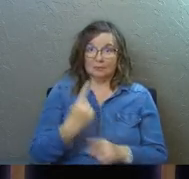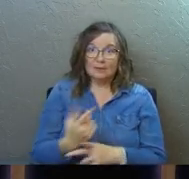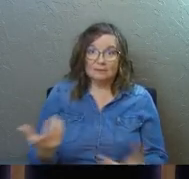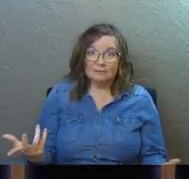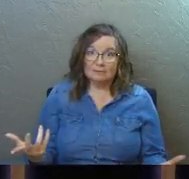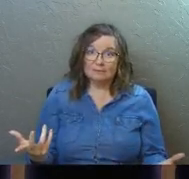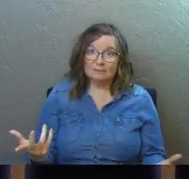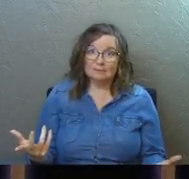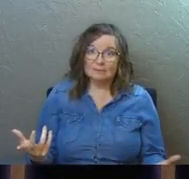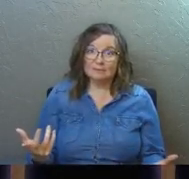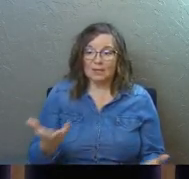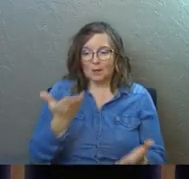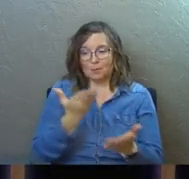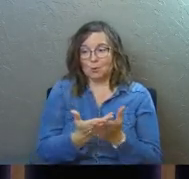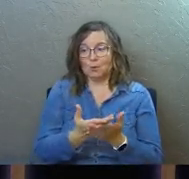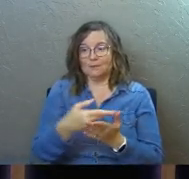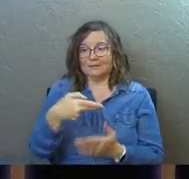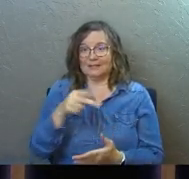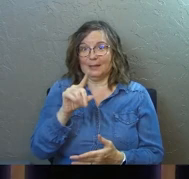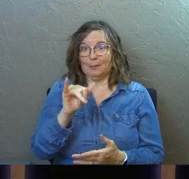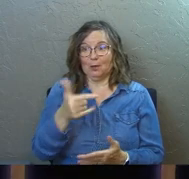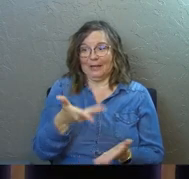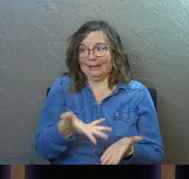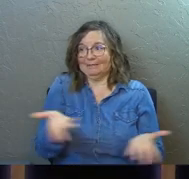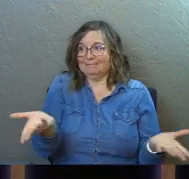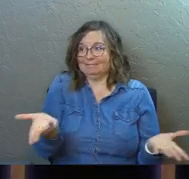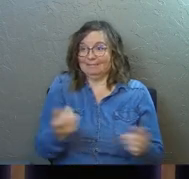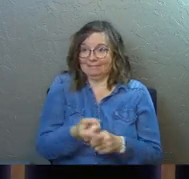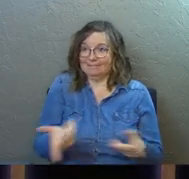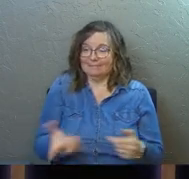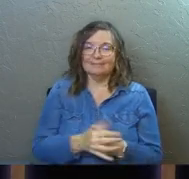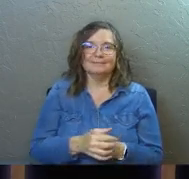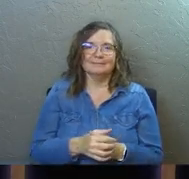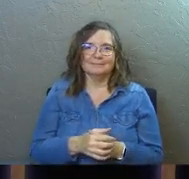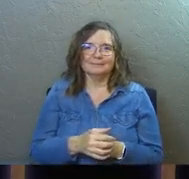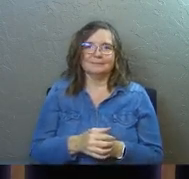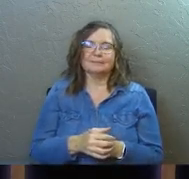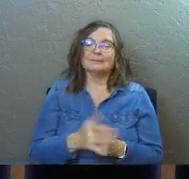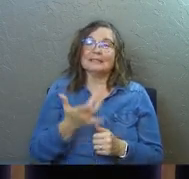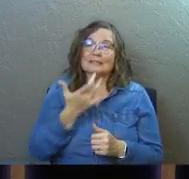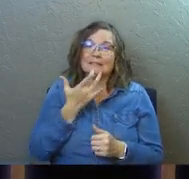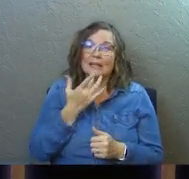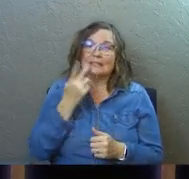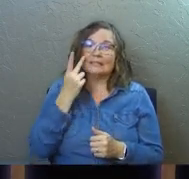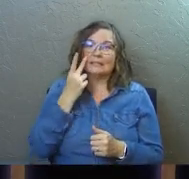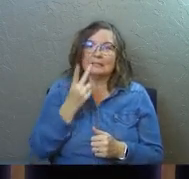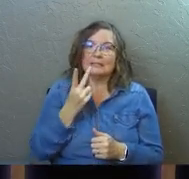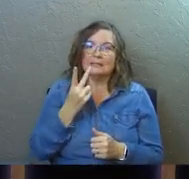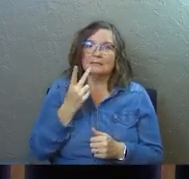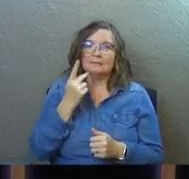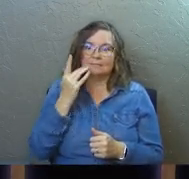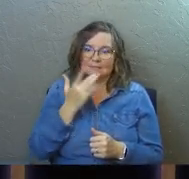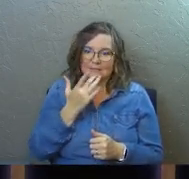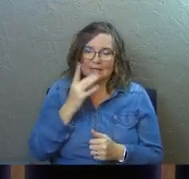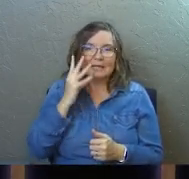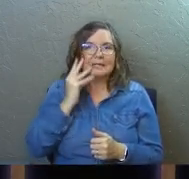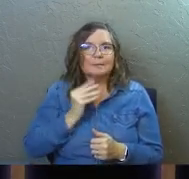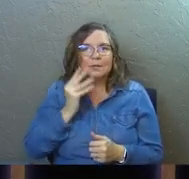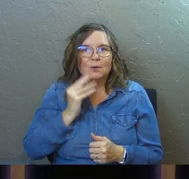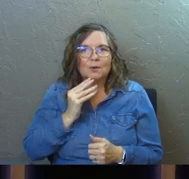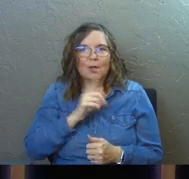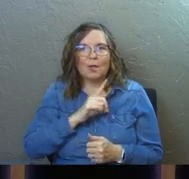Yes? Proof's in the pudding, right? Amen. Yeah. Taste and see that the Lord is good is what David's